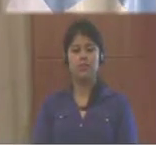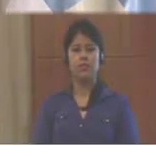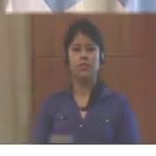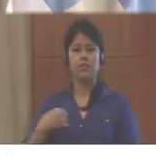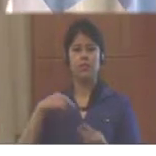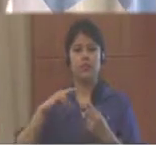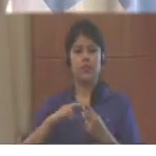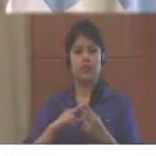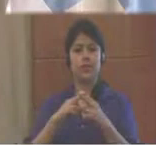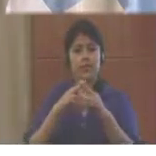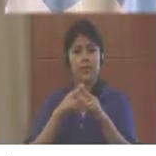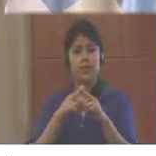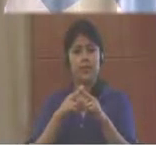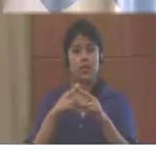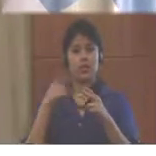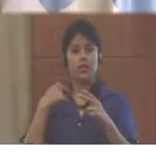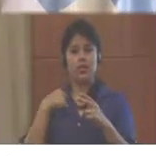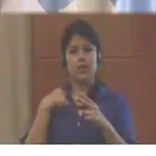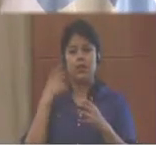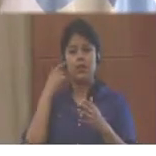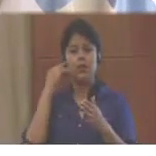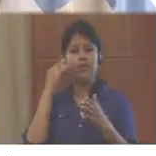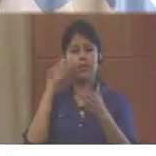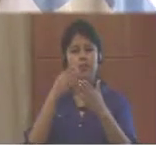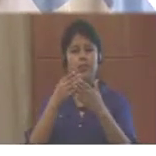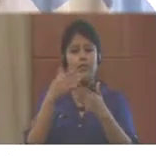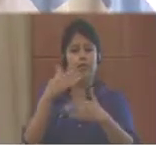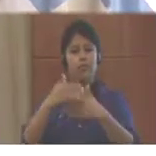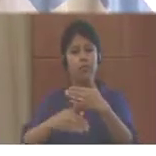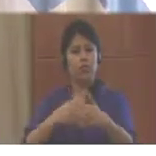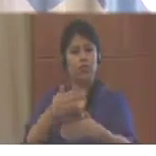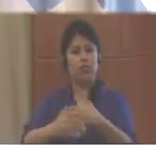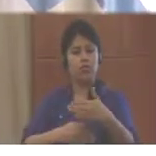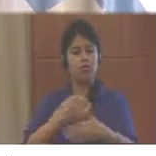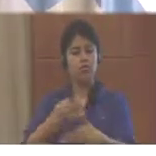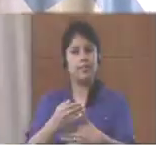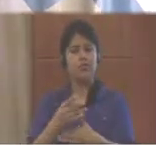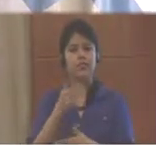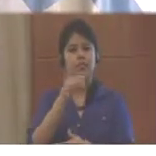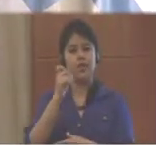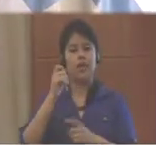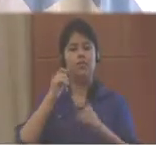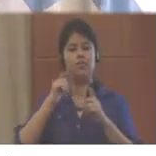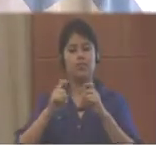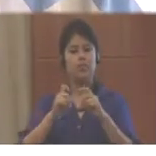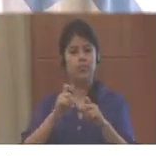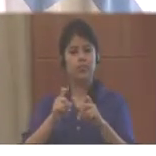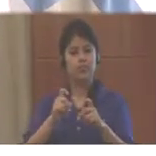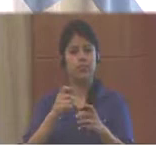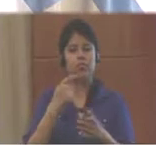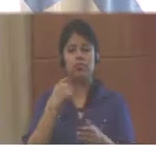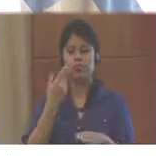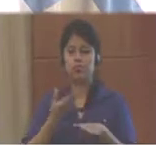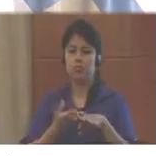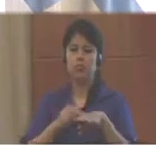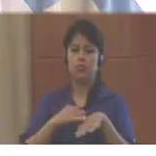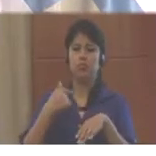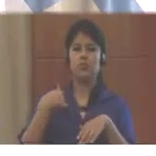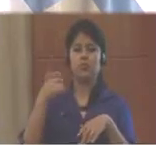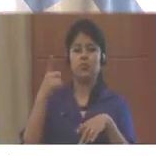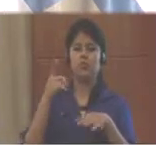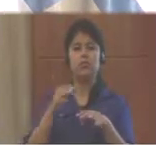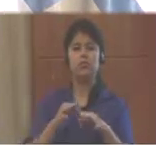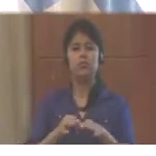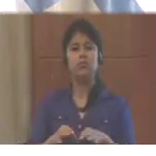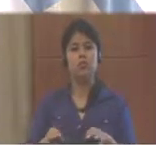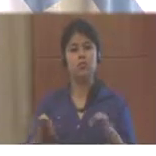I'm going I'm going to begin referring to the The consultation process, and